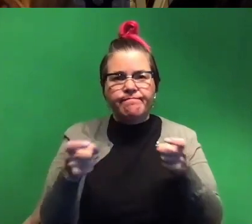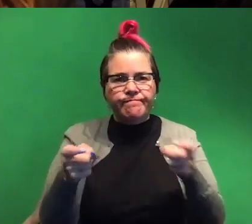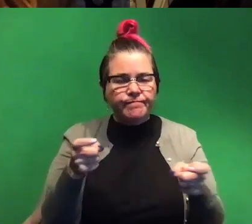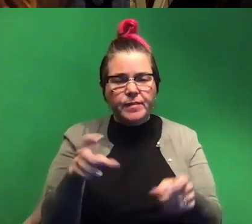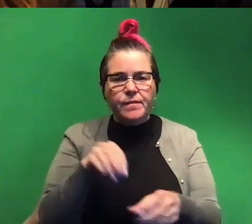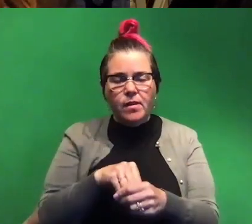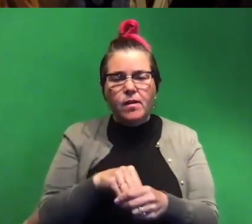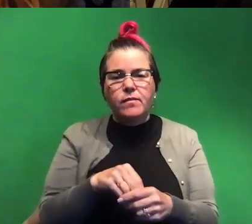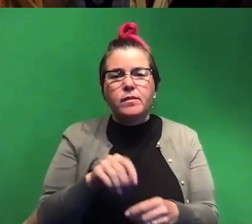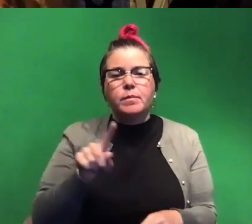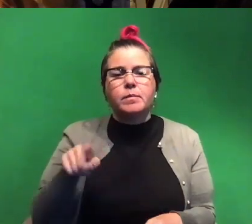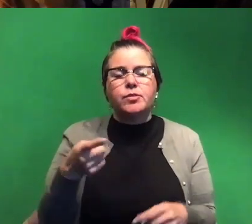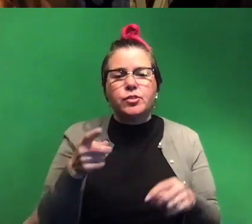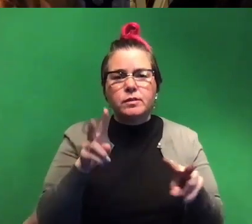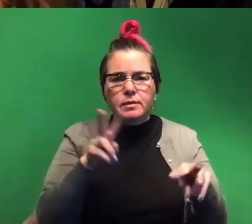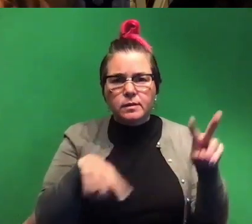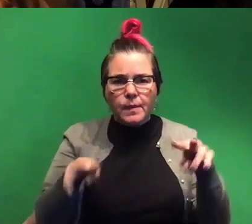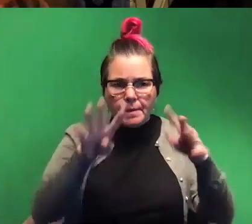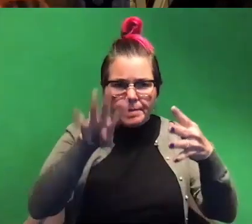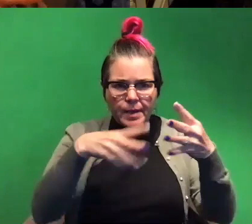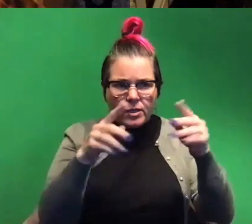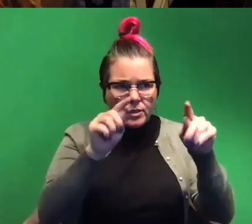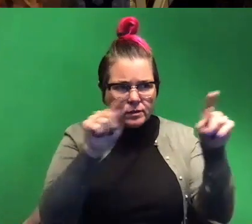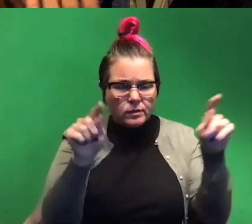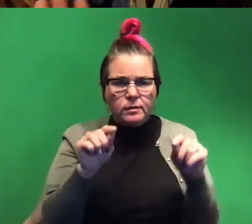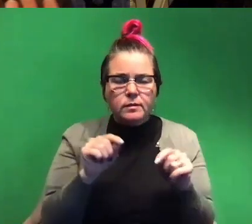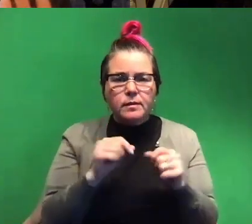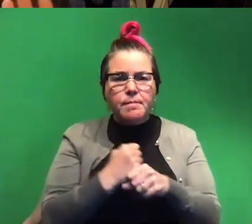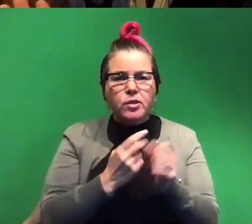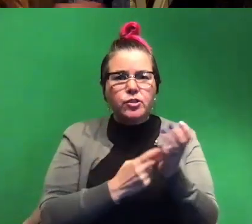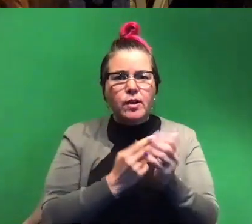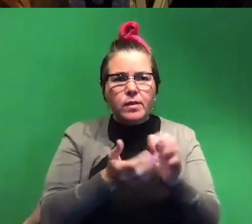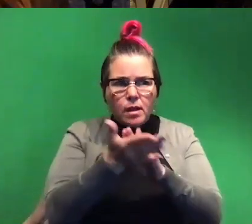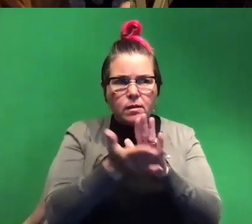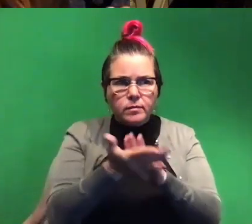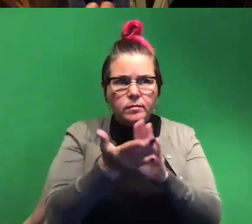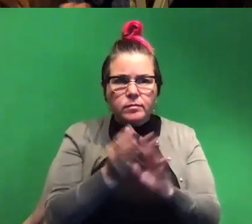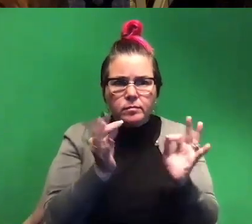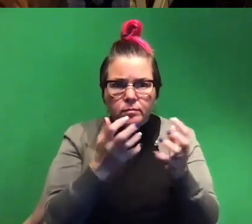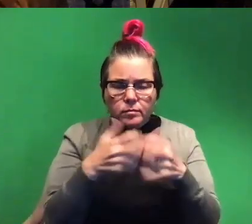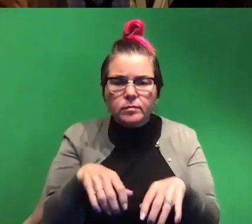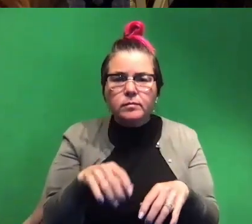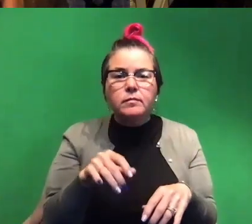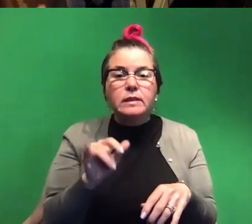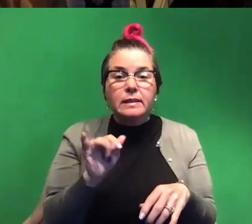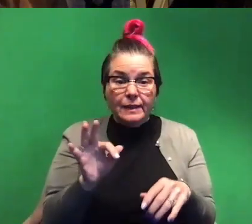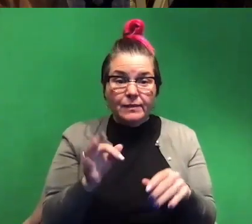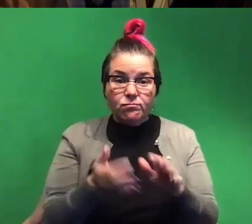just looking at the panels to make sure everything is operating nominally, and if it is, they don't really